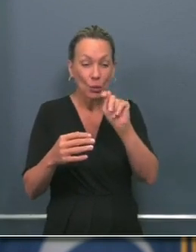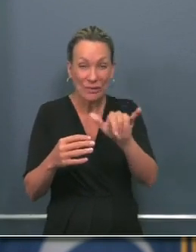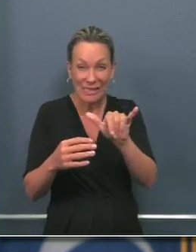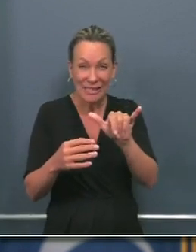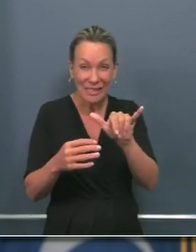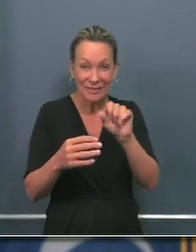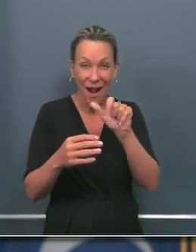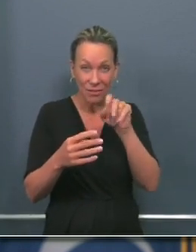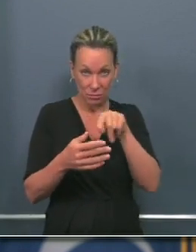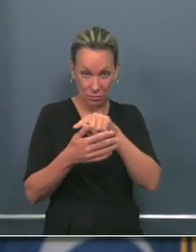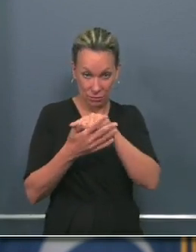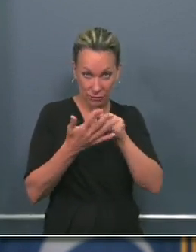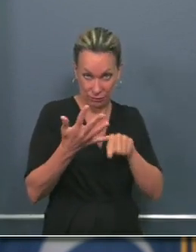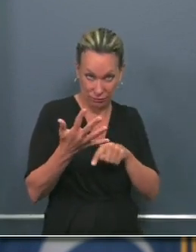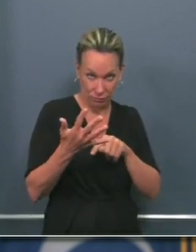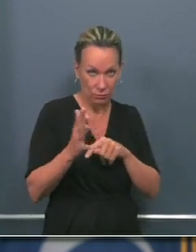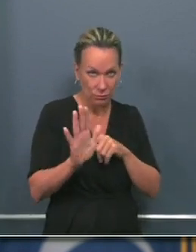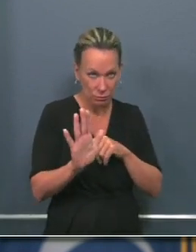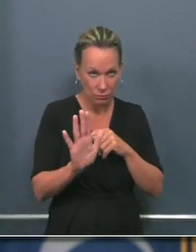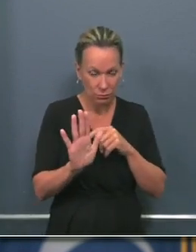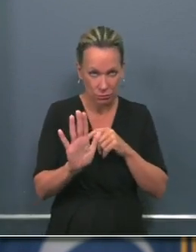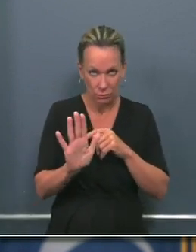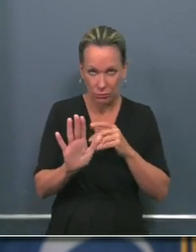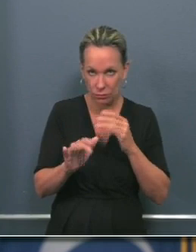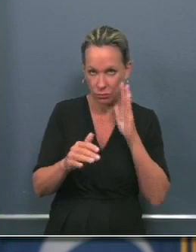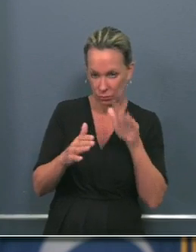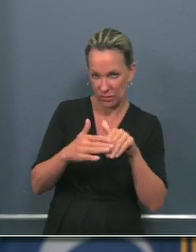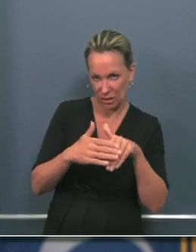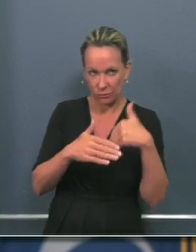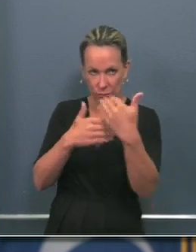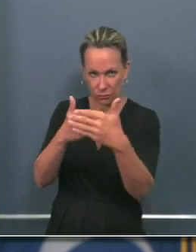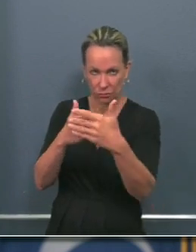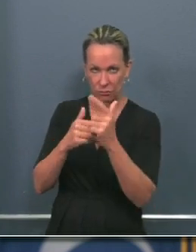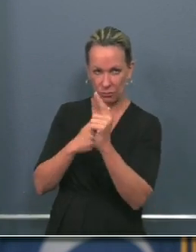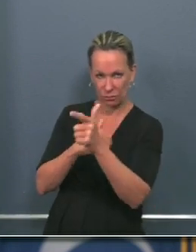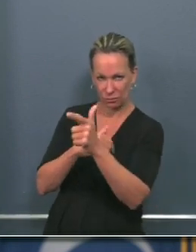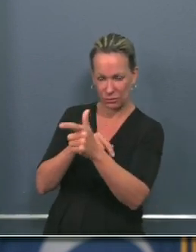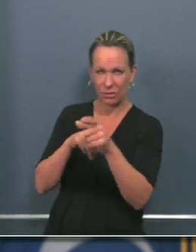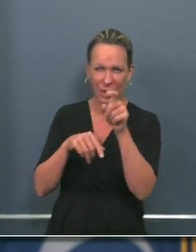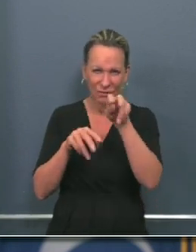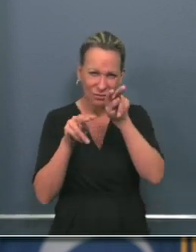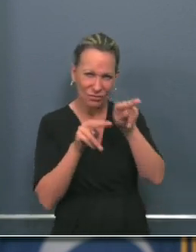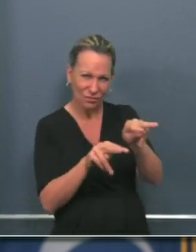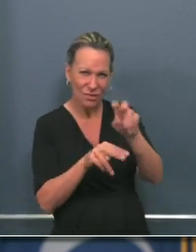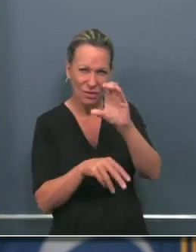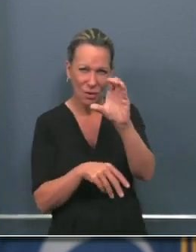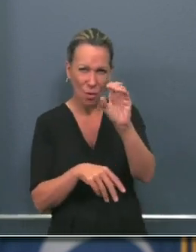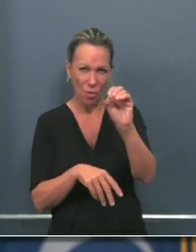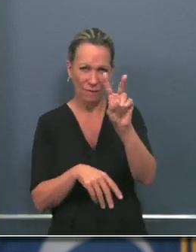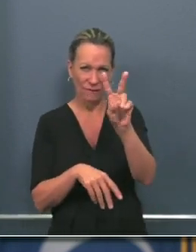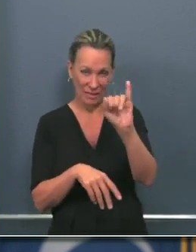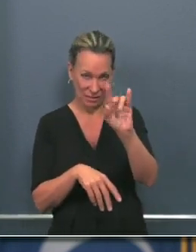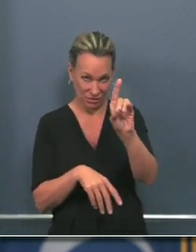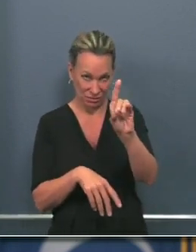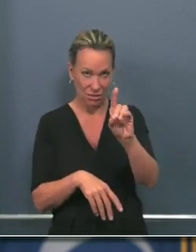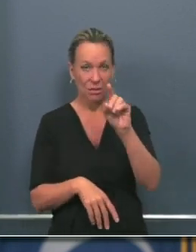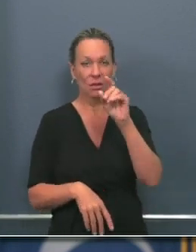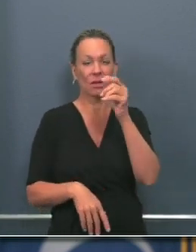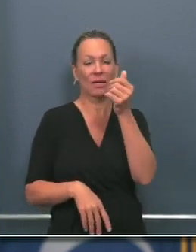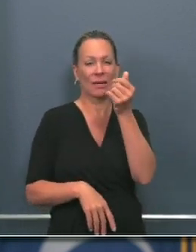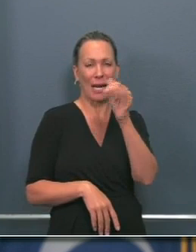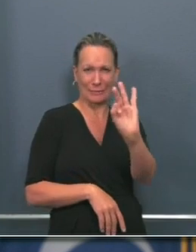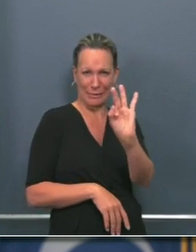covid19.ca.gov website, and those counties will begin to allow for those kinds of operations